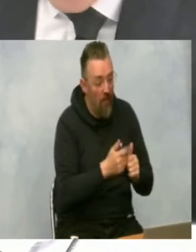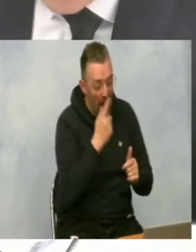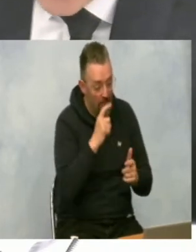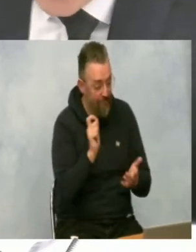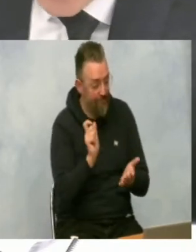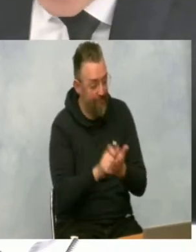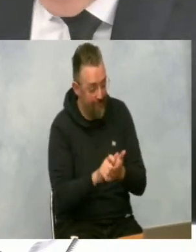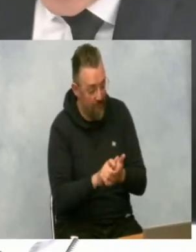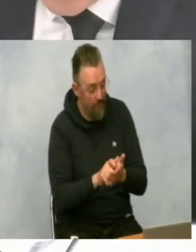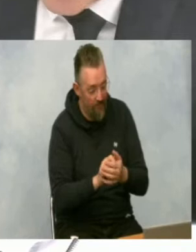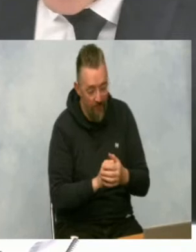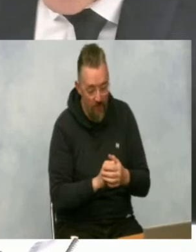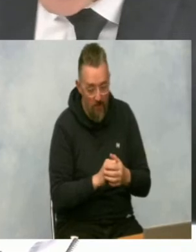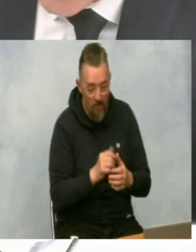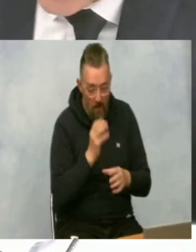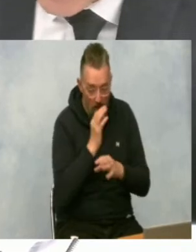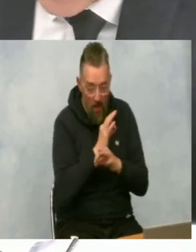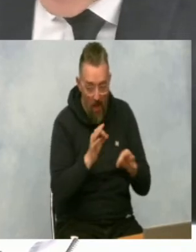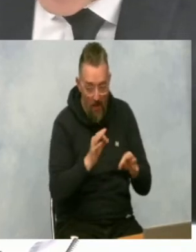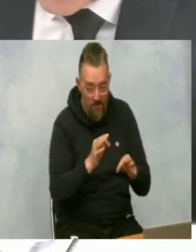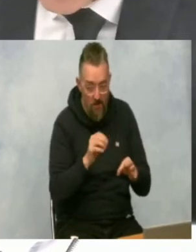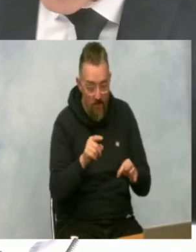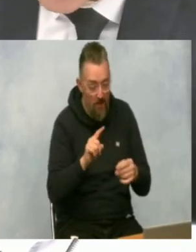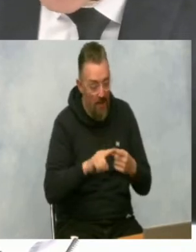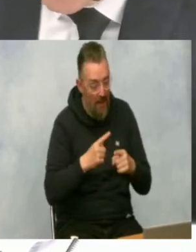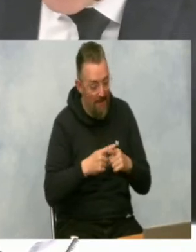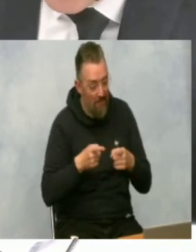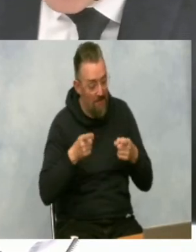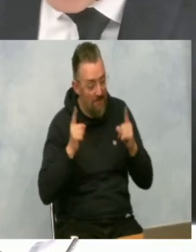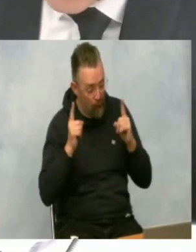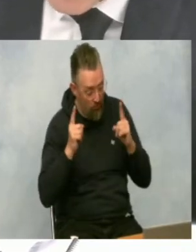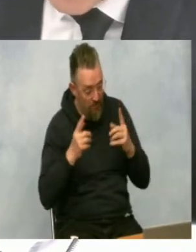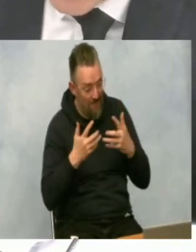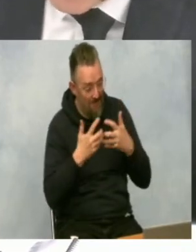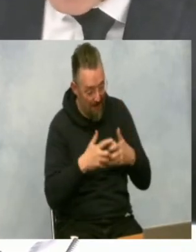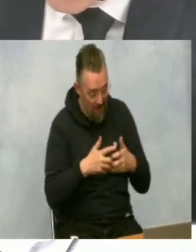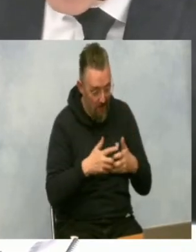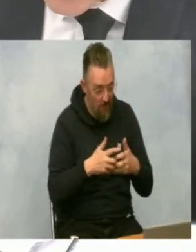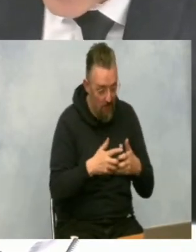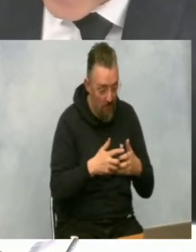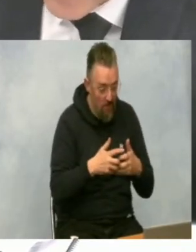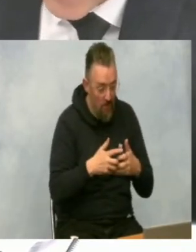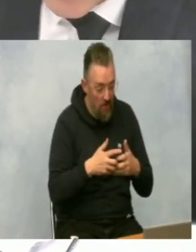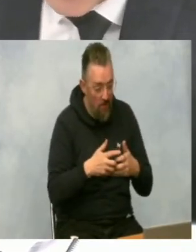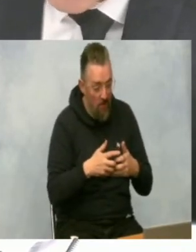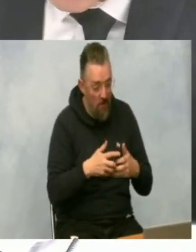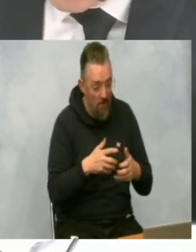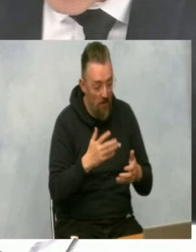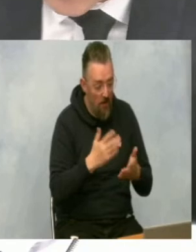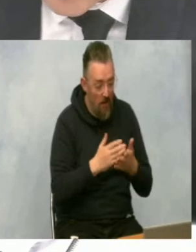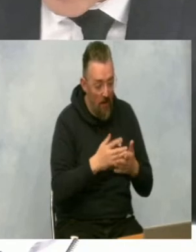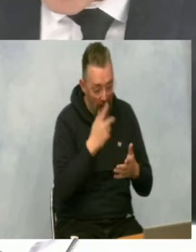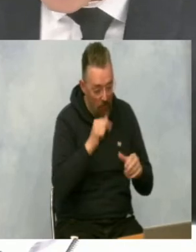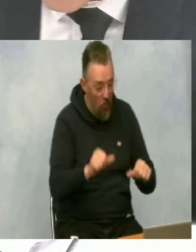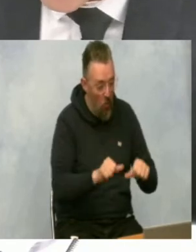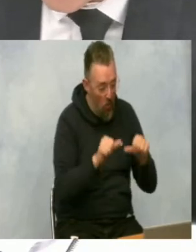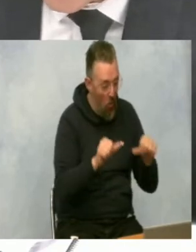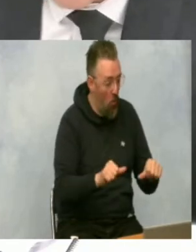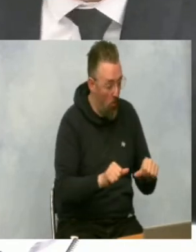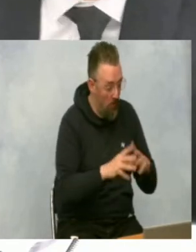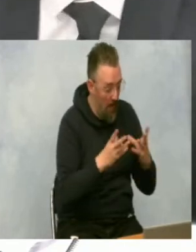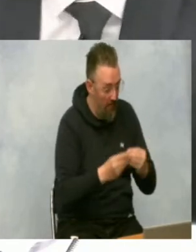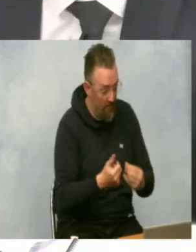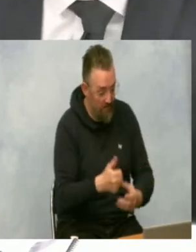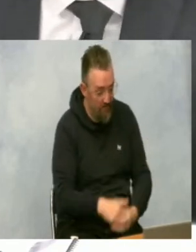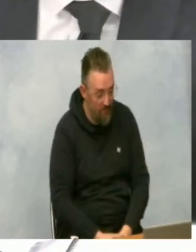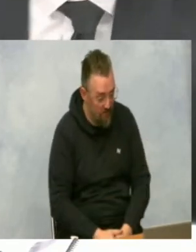these terms and ask that the Exec Director of Housing and Tech, in conjunction with the Head of Administration, be authorised to conclude all the matters pertaining to the